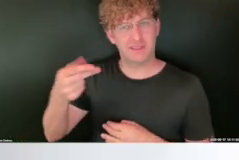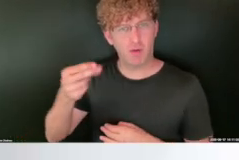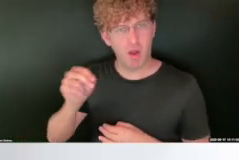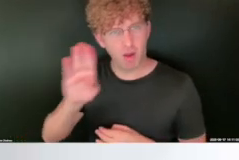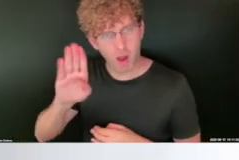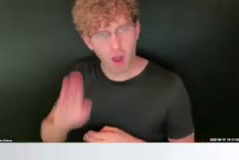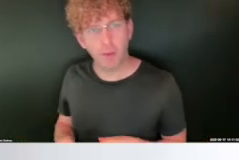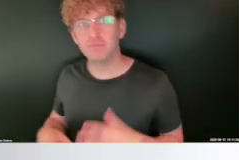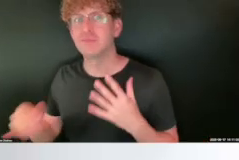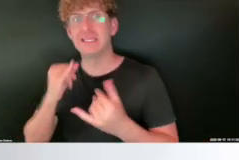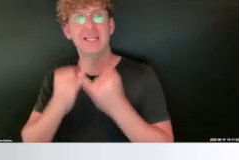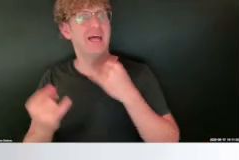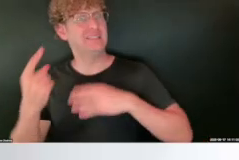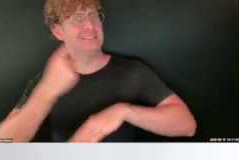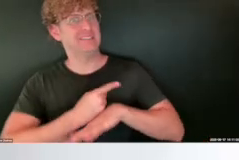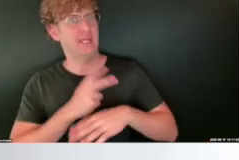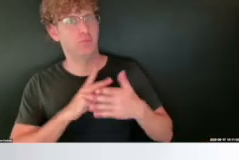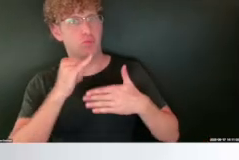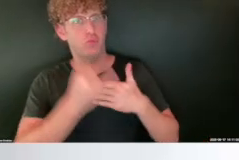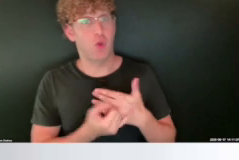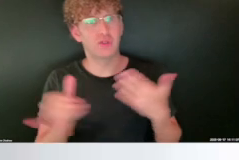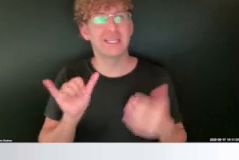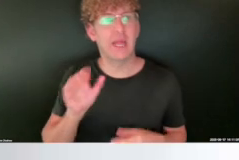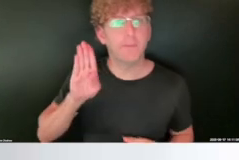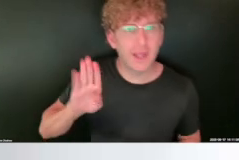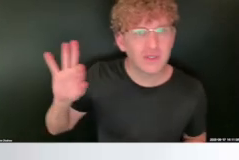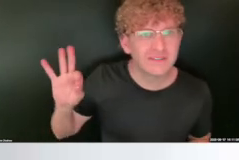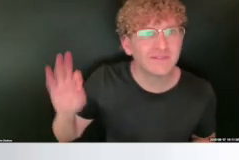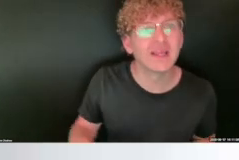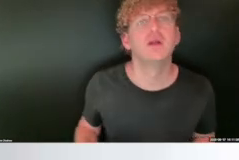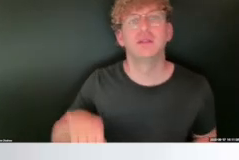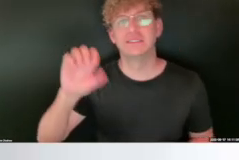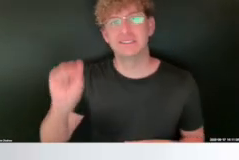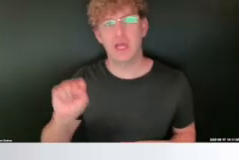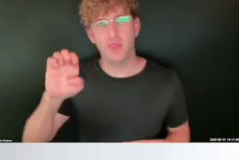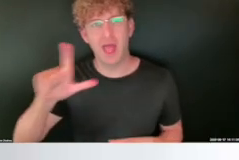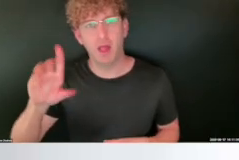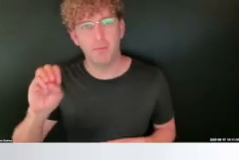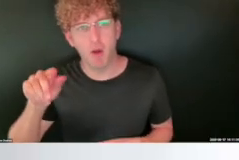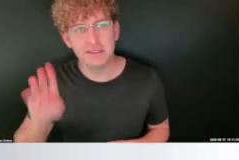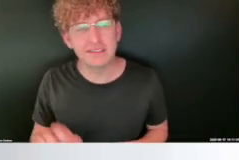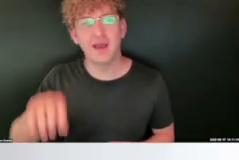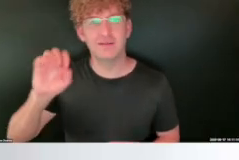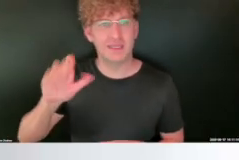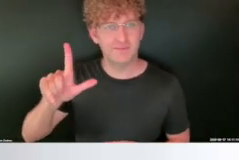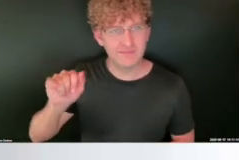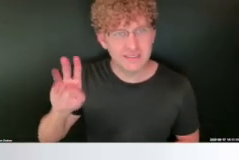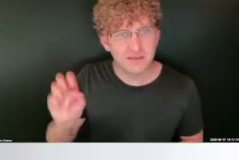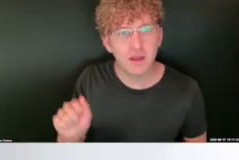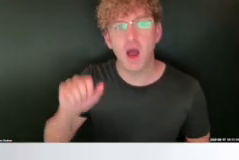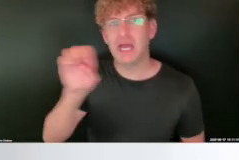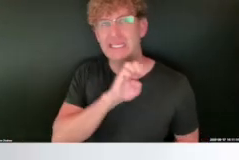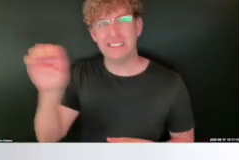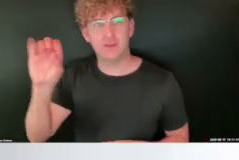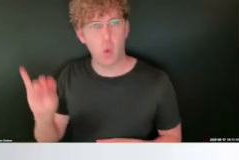El Monte, Isla Vista, East Oakland, and San Bernardino County. These efforts help lay the groundwork for